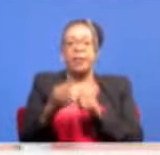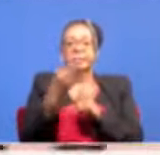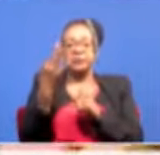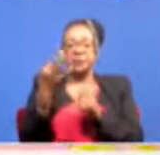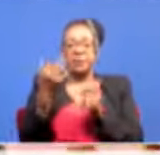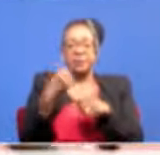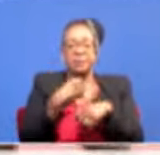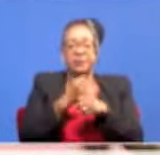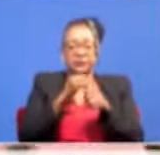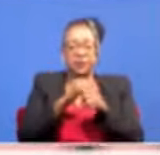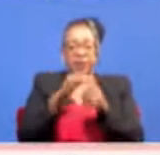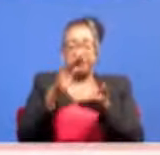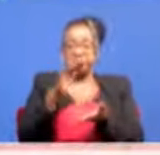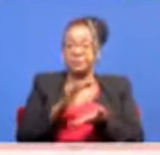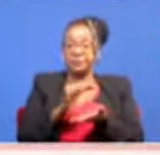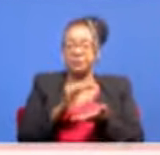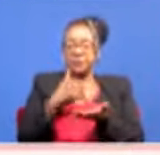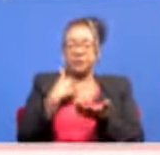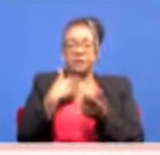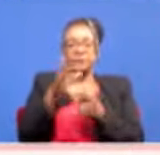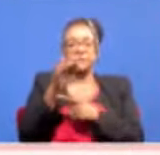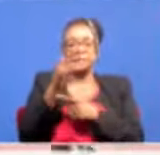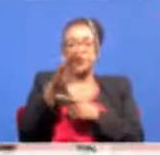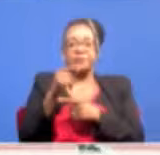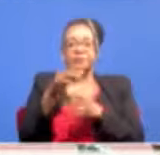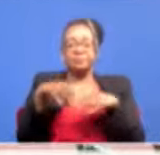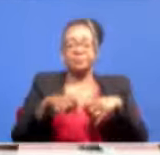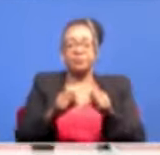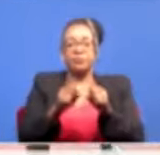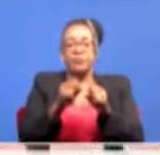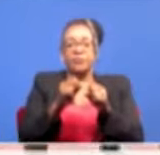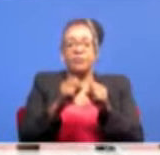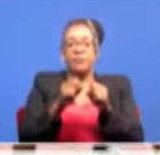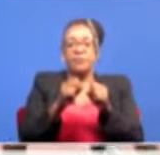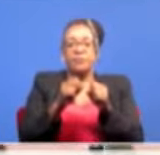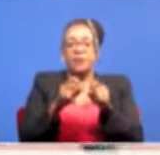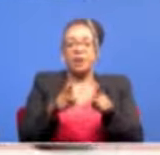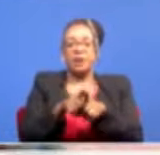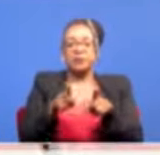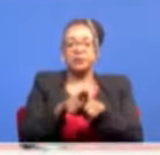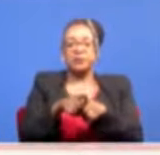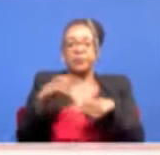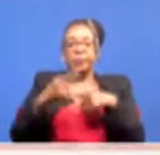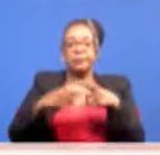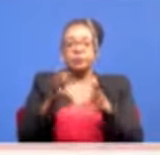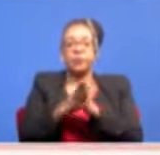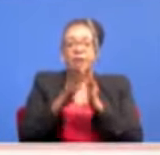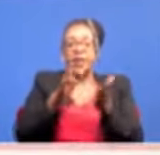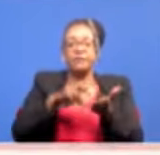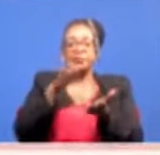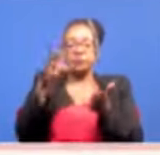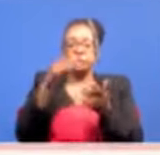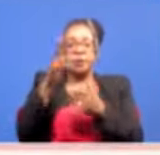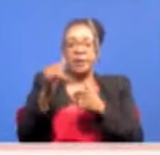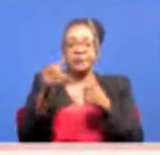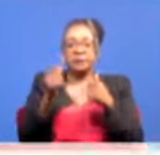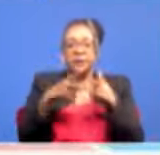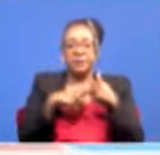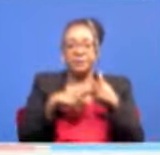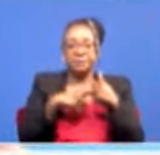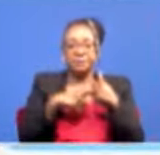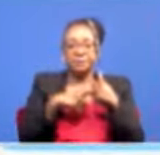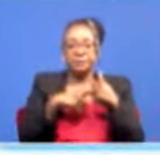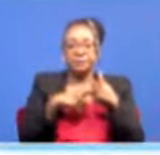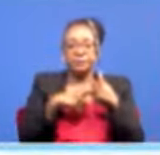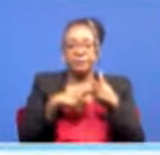break. In the second half, the hosts picked up from where they left off as they stretched the advantage to 29-16. Kenya proved